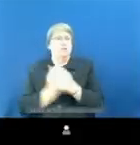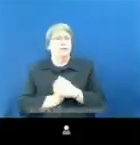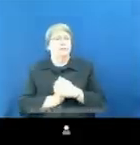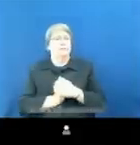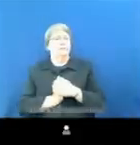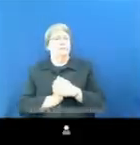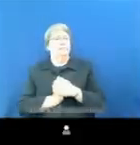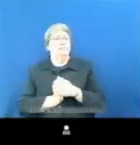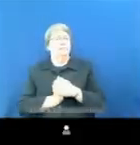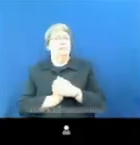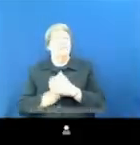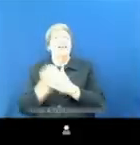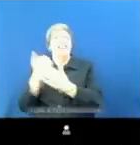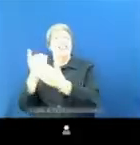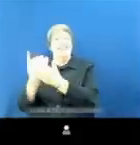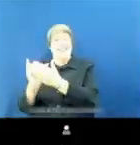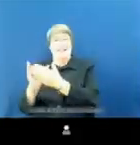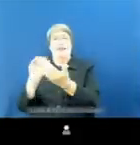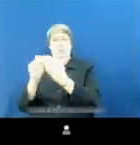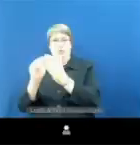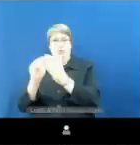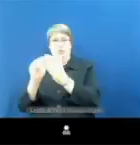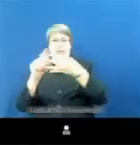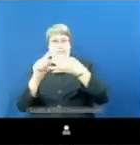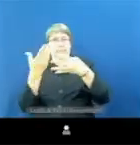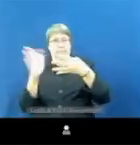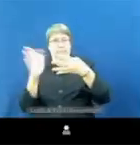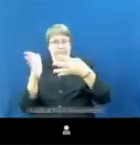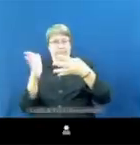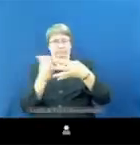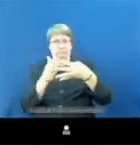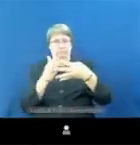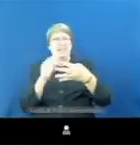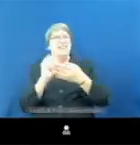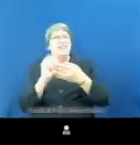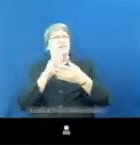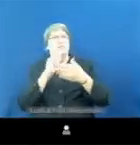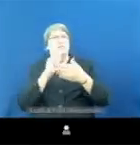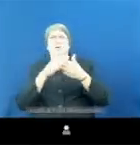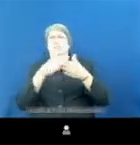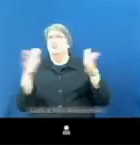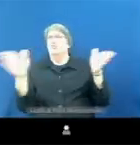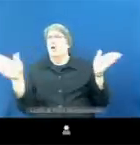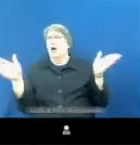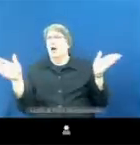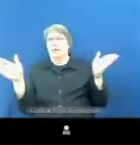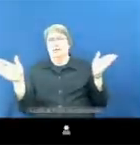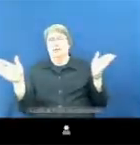That's community interpreting. Legal interpreting is a very broad category, and